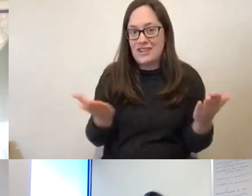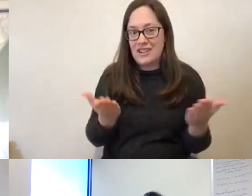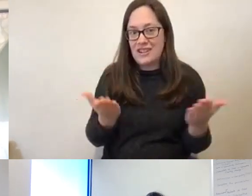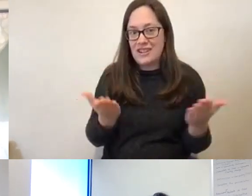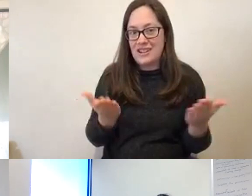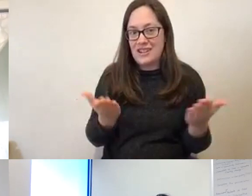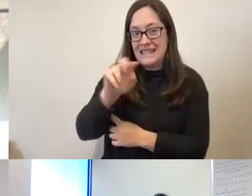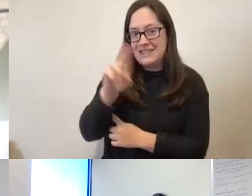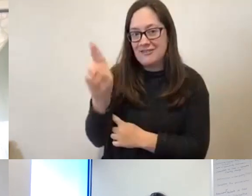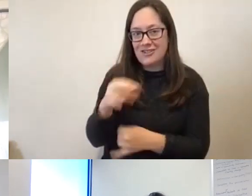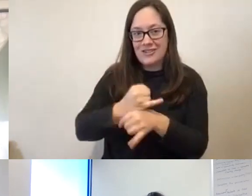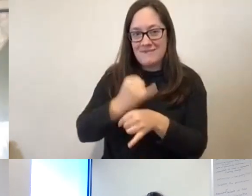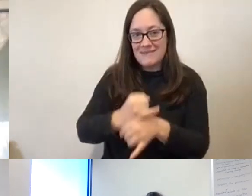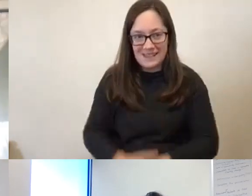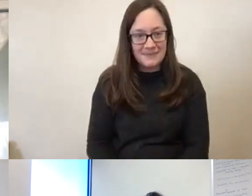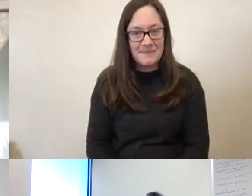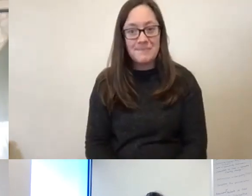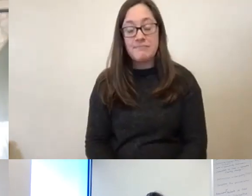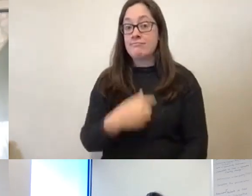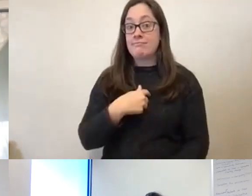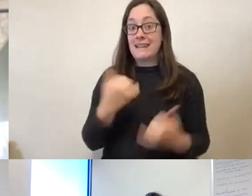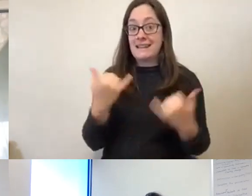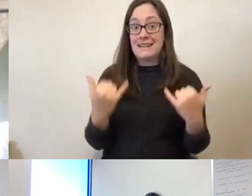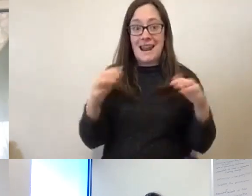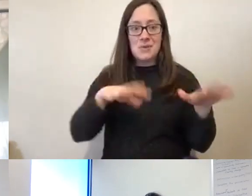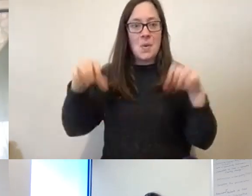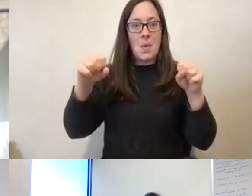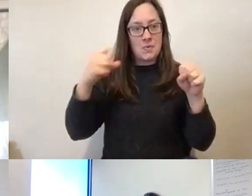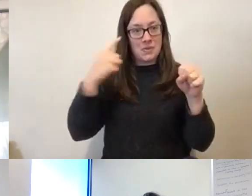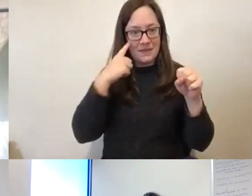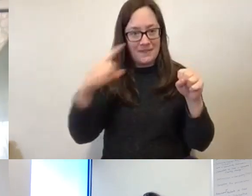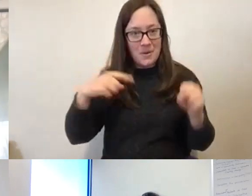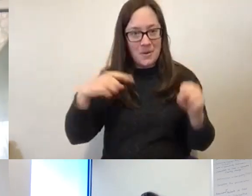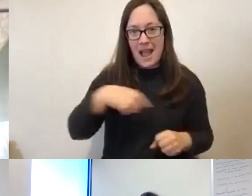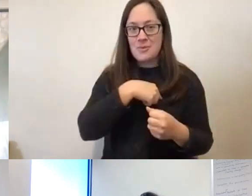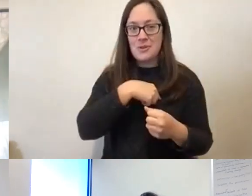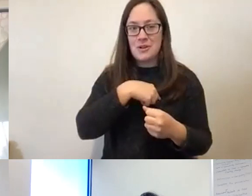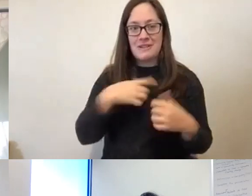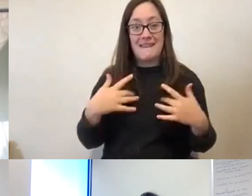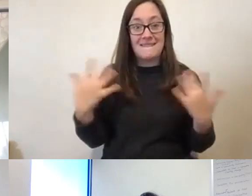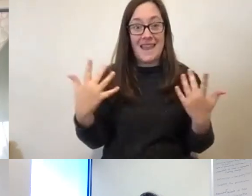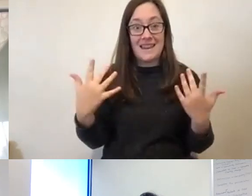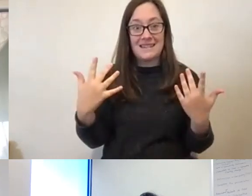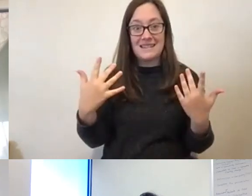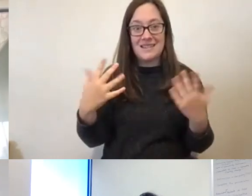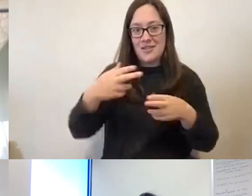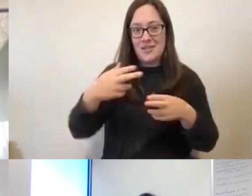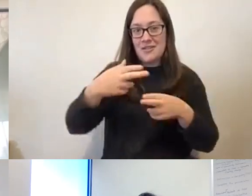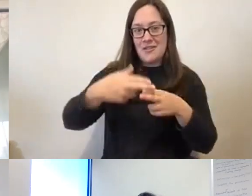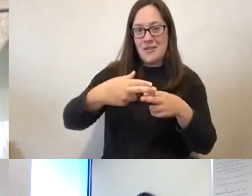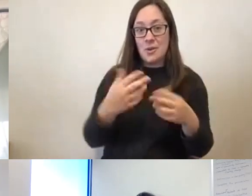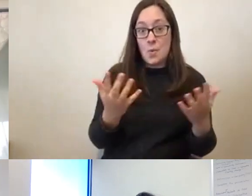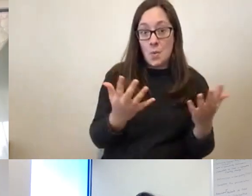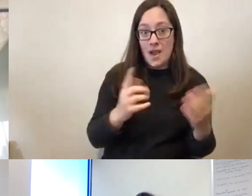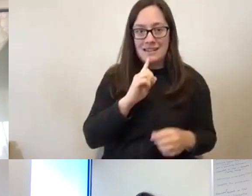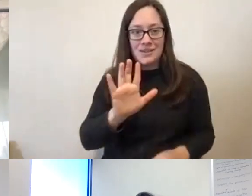Rochester campus. And I'll be serving as today's host for our program, What's Your Diversity?